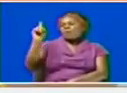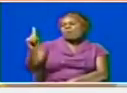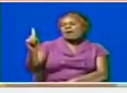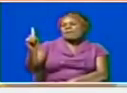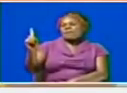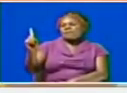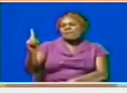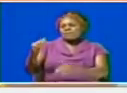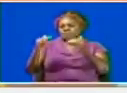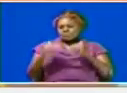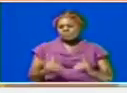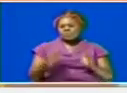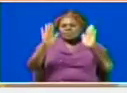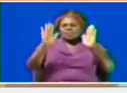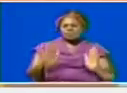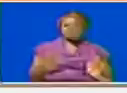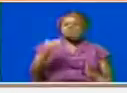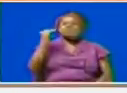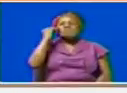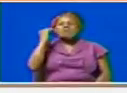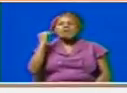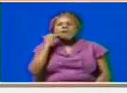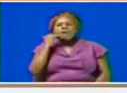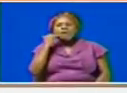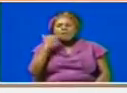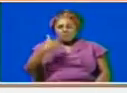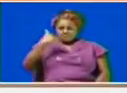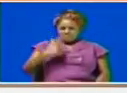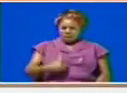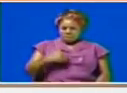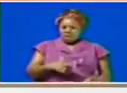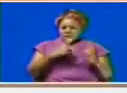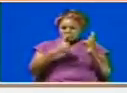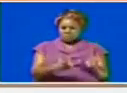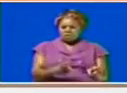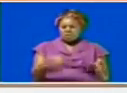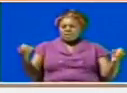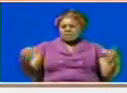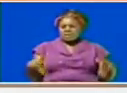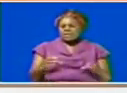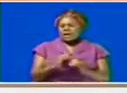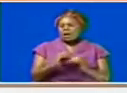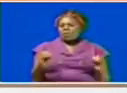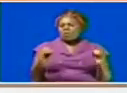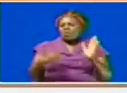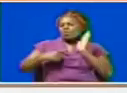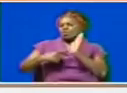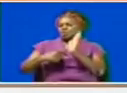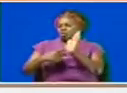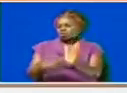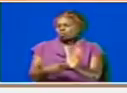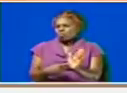deaths, followed by Kisumu and Siaya counties. Going by the post-mortem report, there are no clear demonstrations